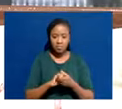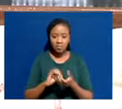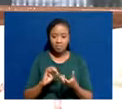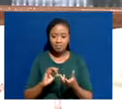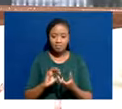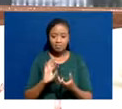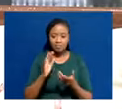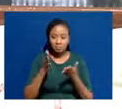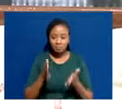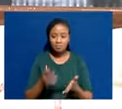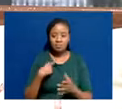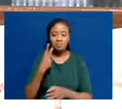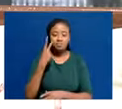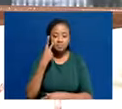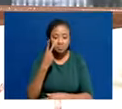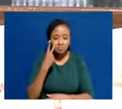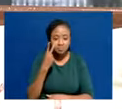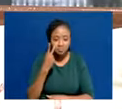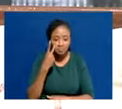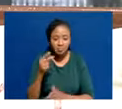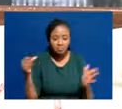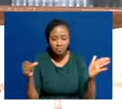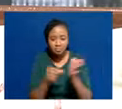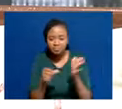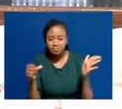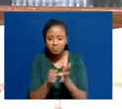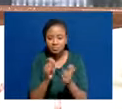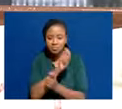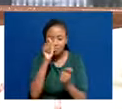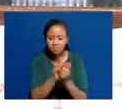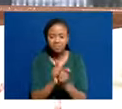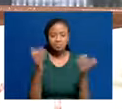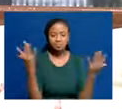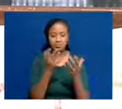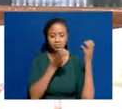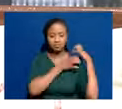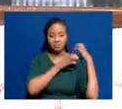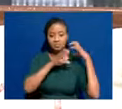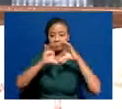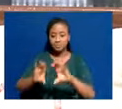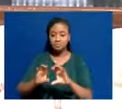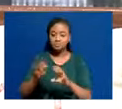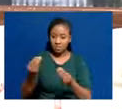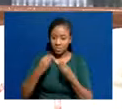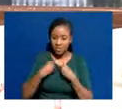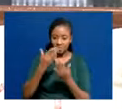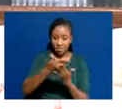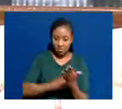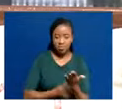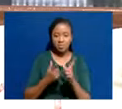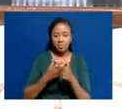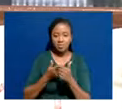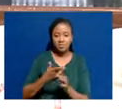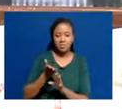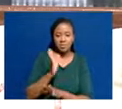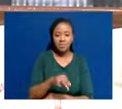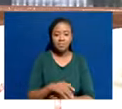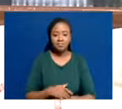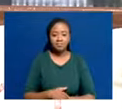look at the real root problems in this, give me a report, and I'll implement it. And they did